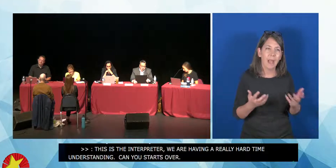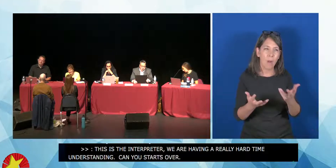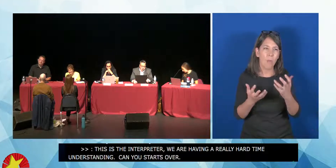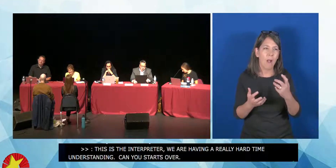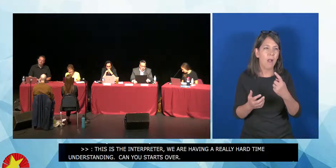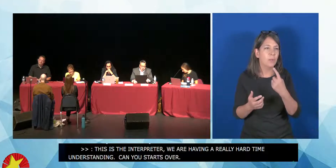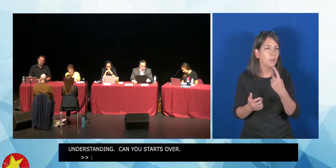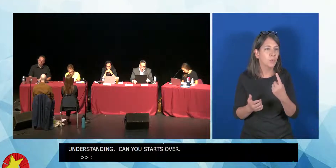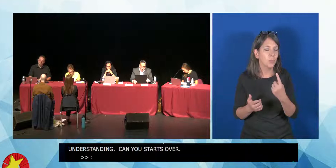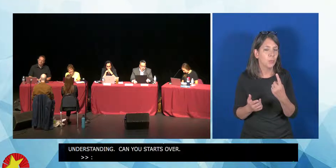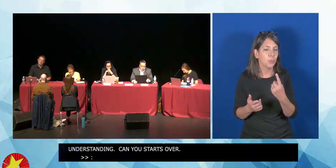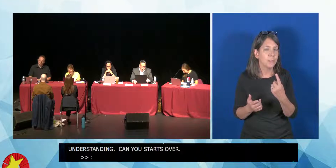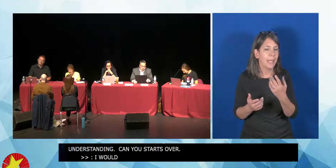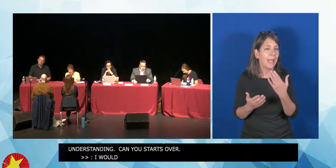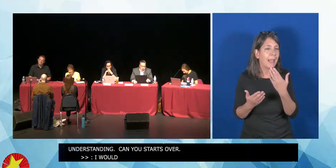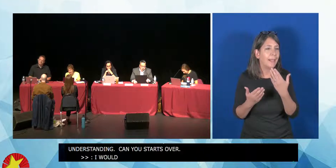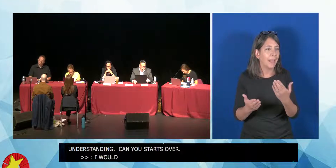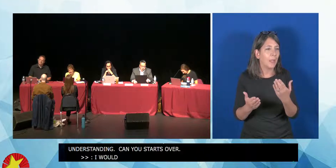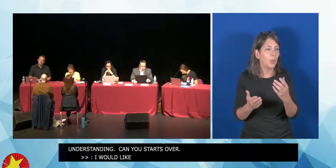who really